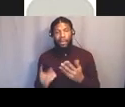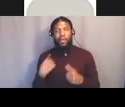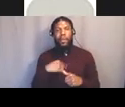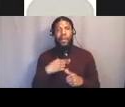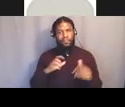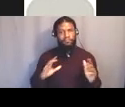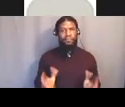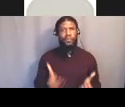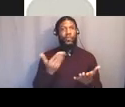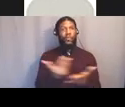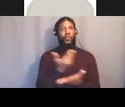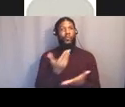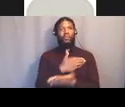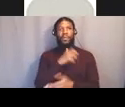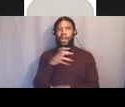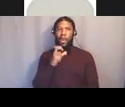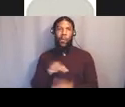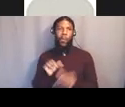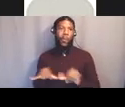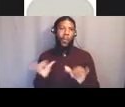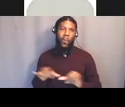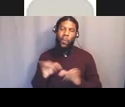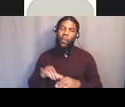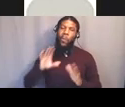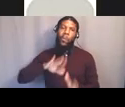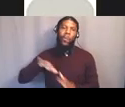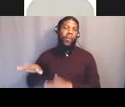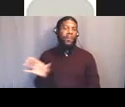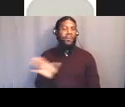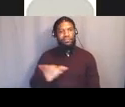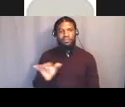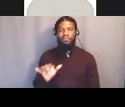new choices. It doesn't have to be this way.